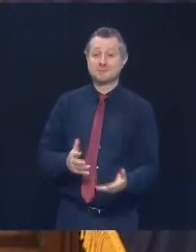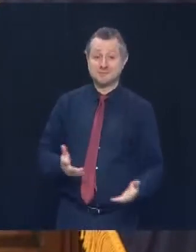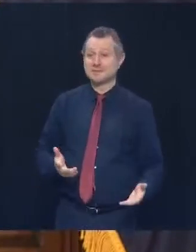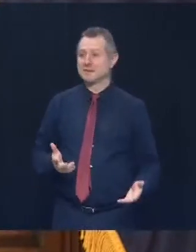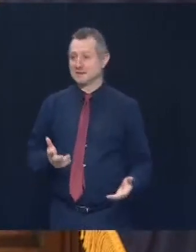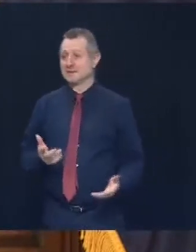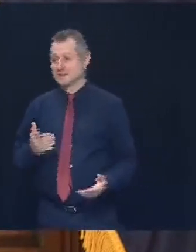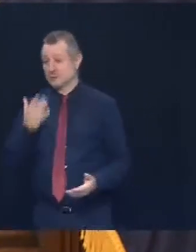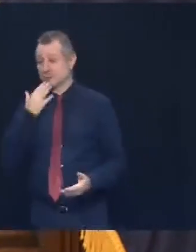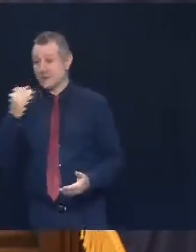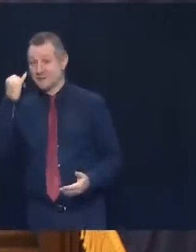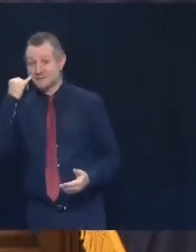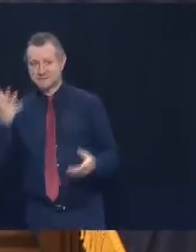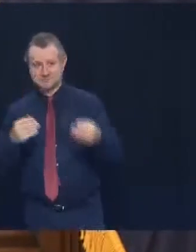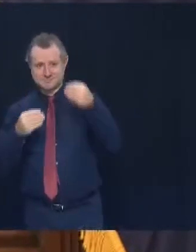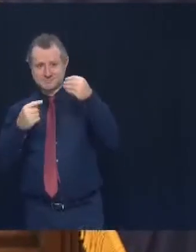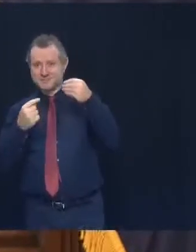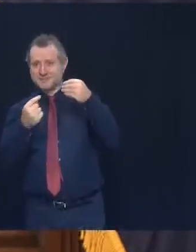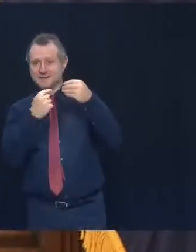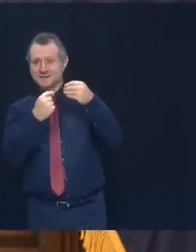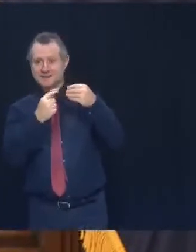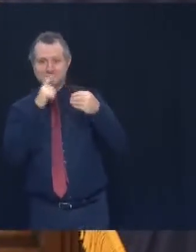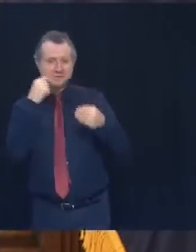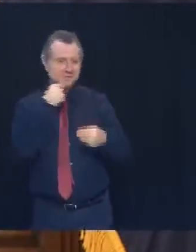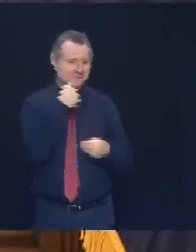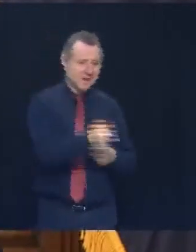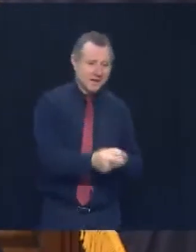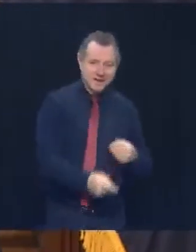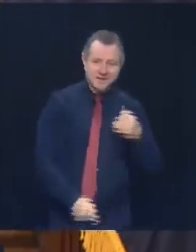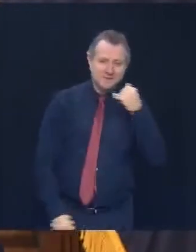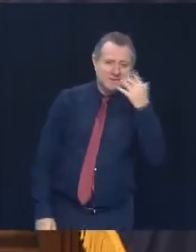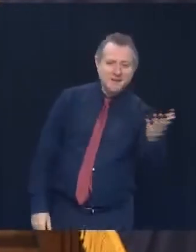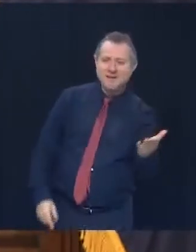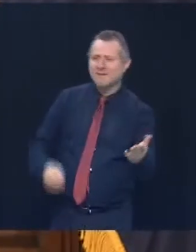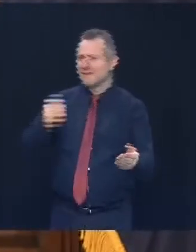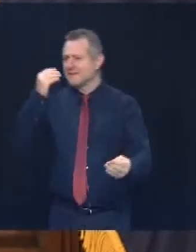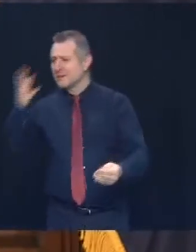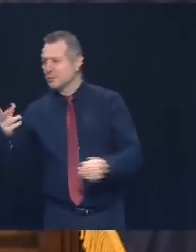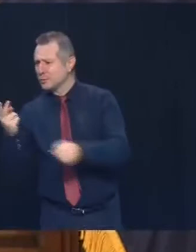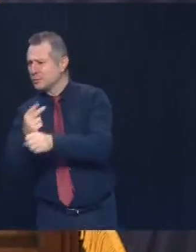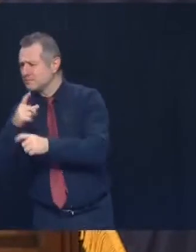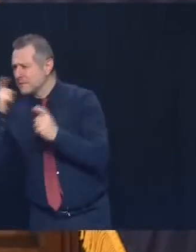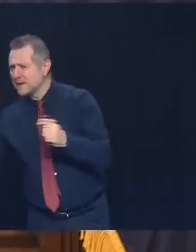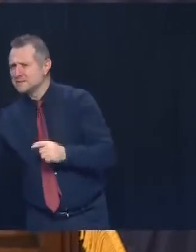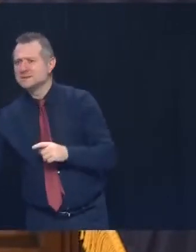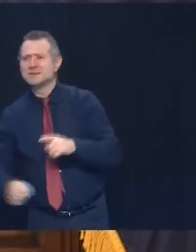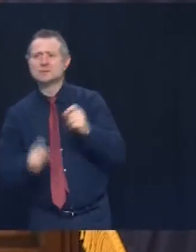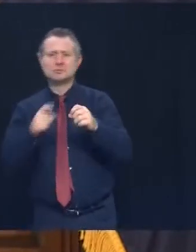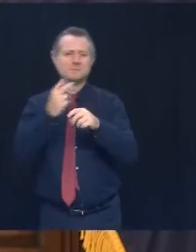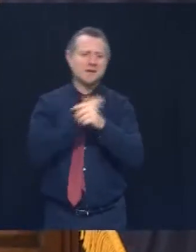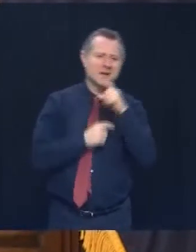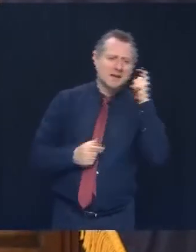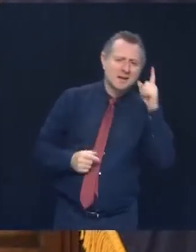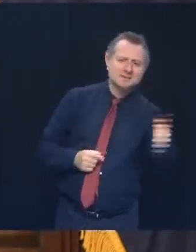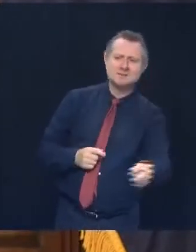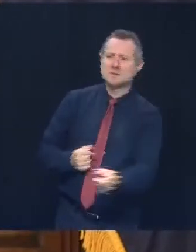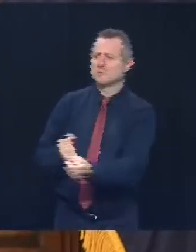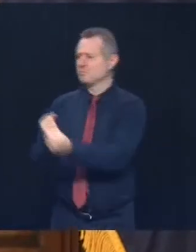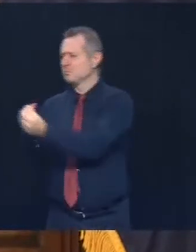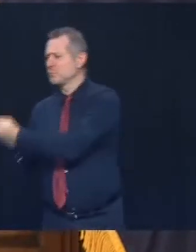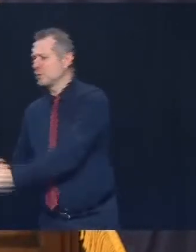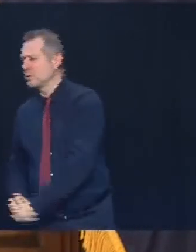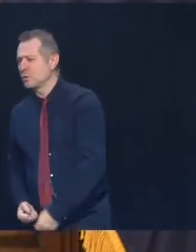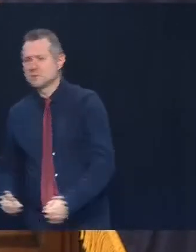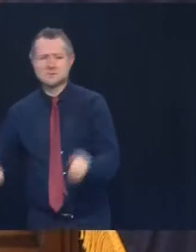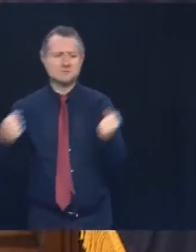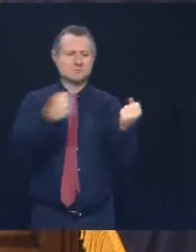we say to each other, we should all wear a mask for each other. And